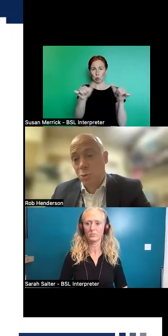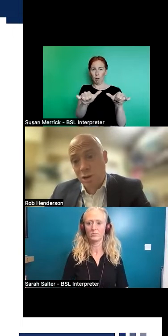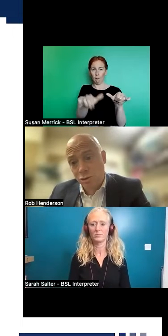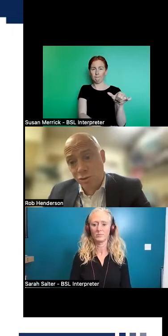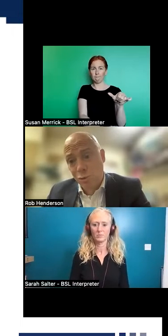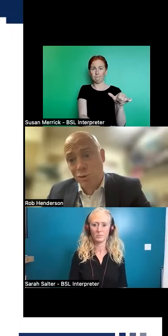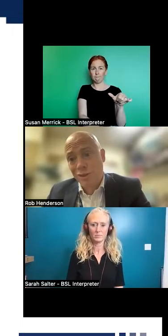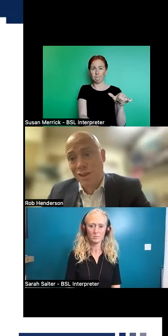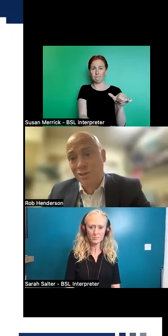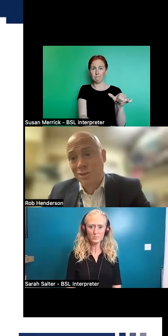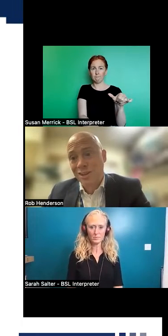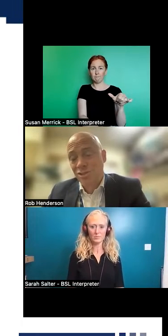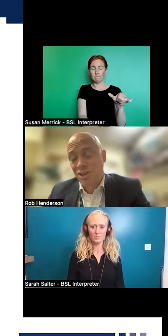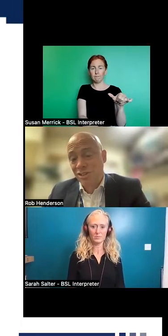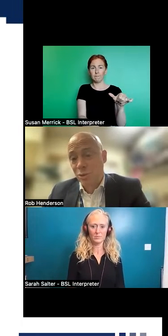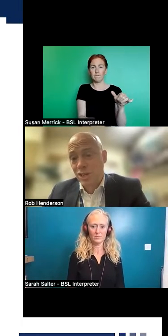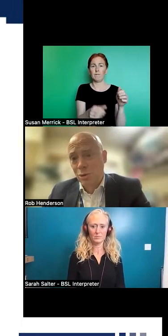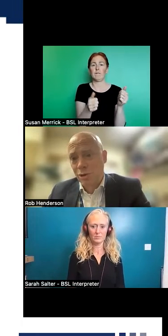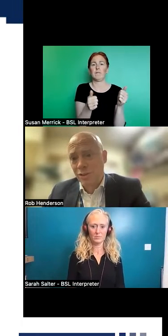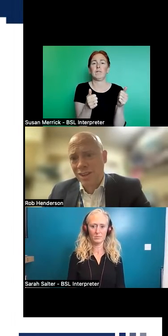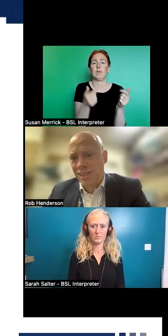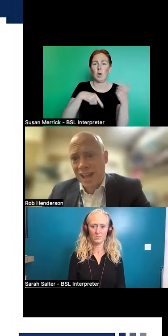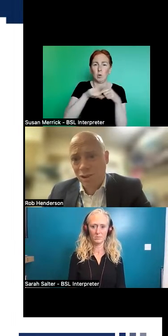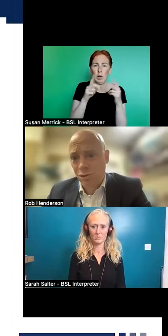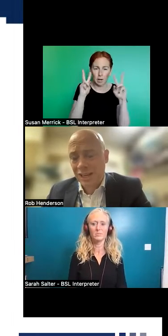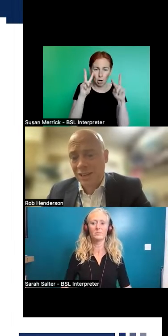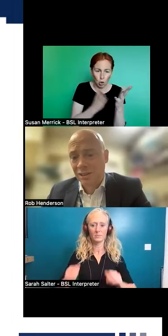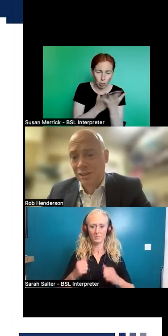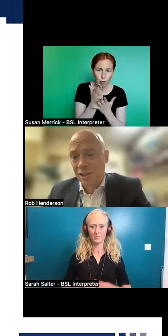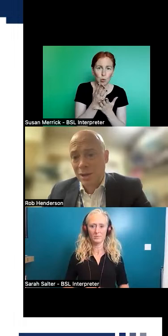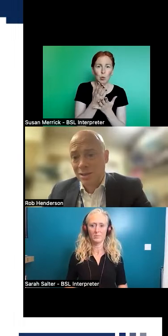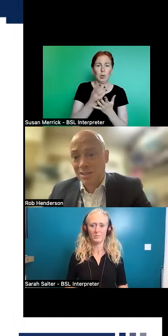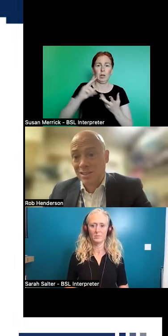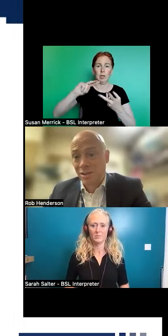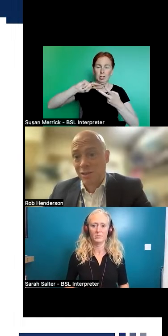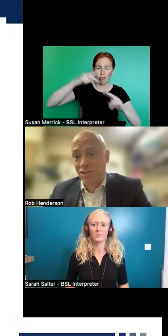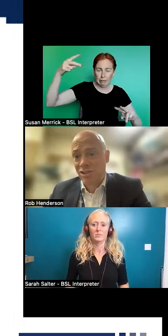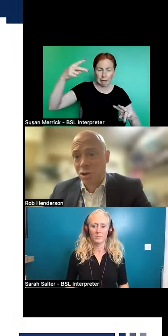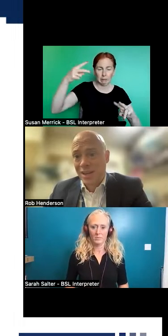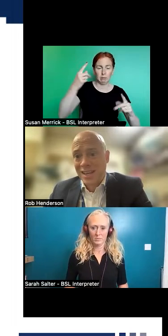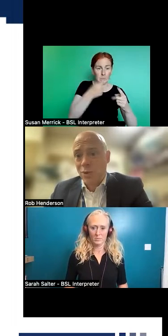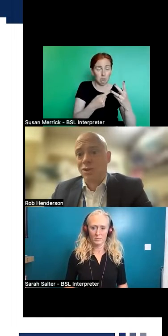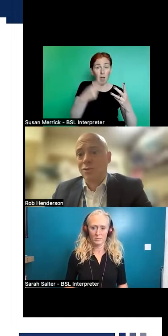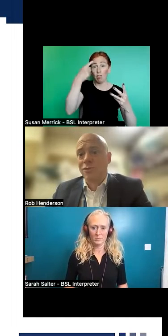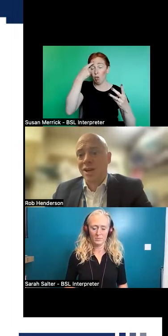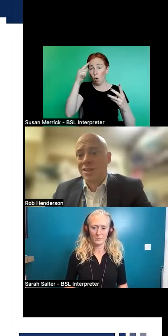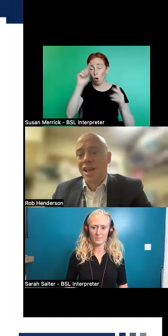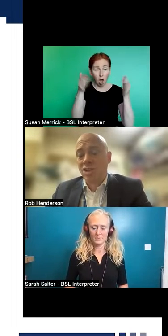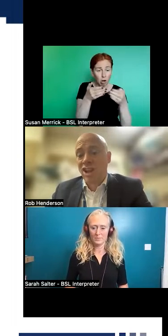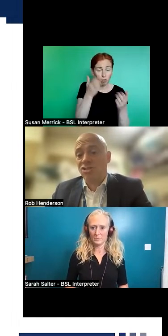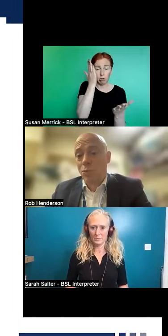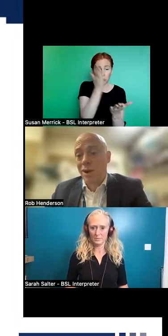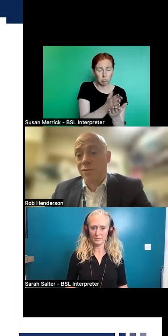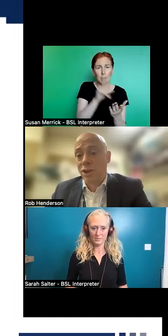And, we looked through all of the Usher genes that we knew of, and they had all the clinical appearances of Usher syndrome, and yet we couldn't find